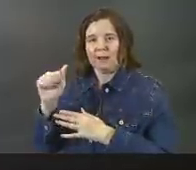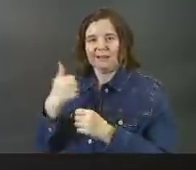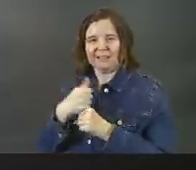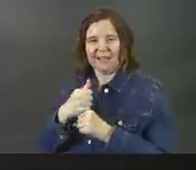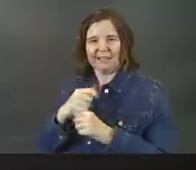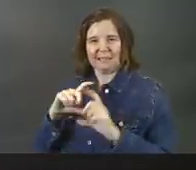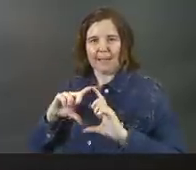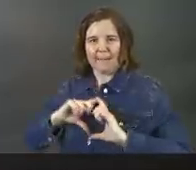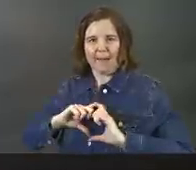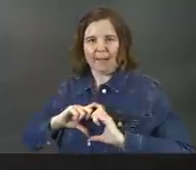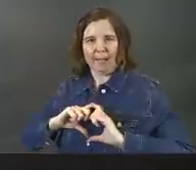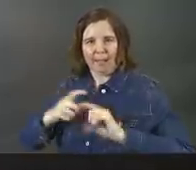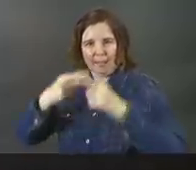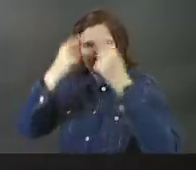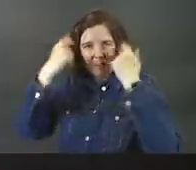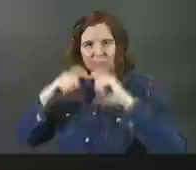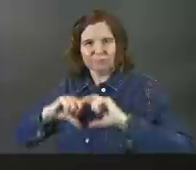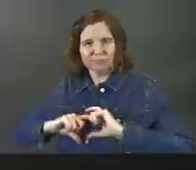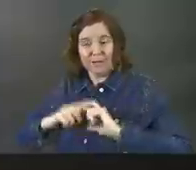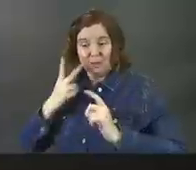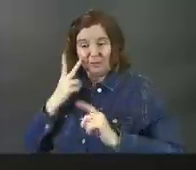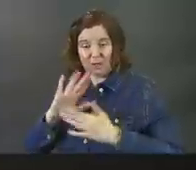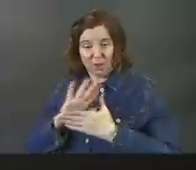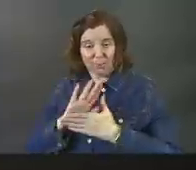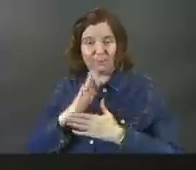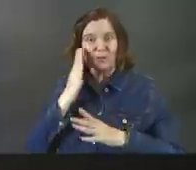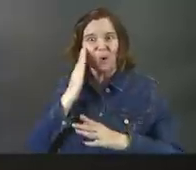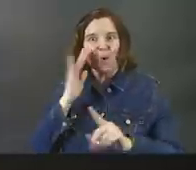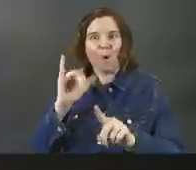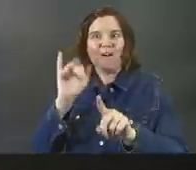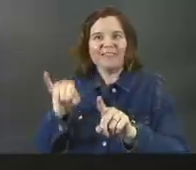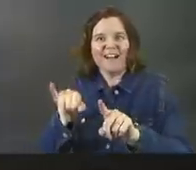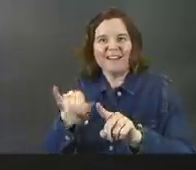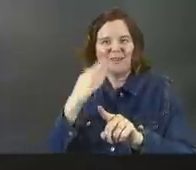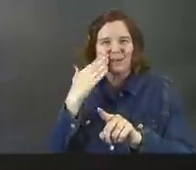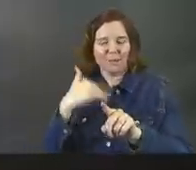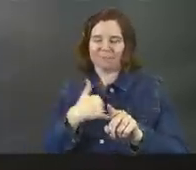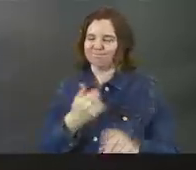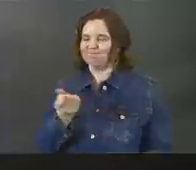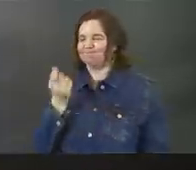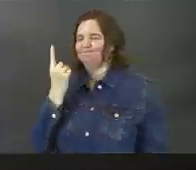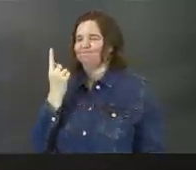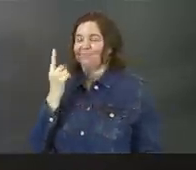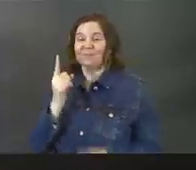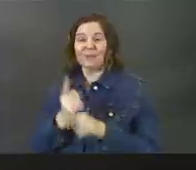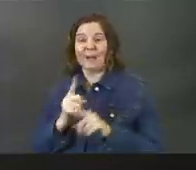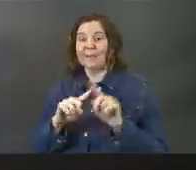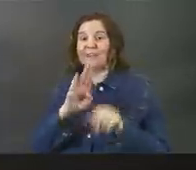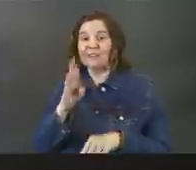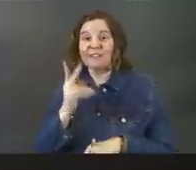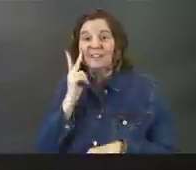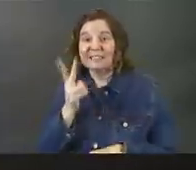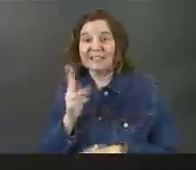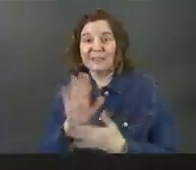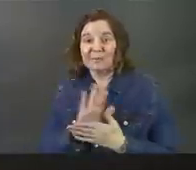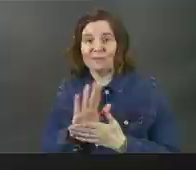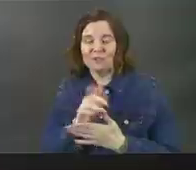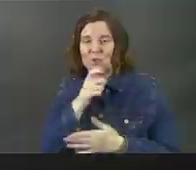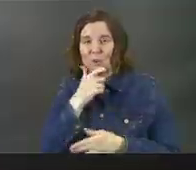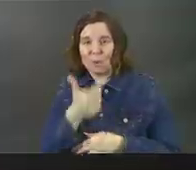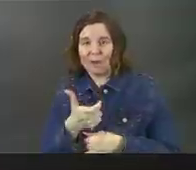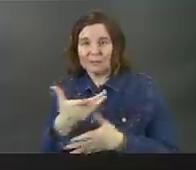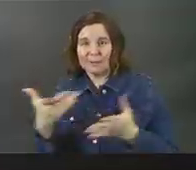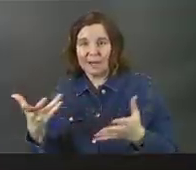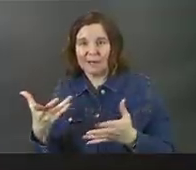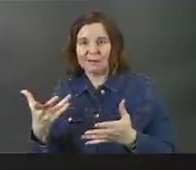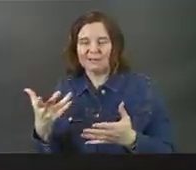movie. Now, if you've seen all those movies, you know exactly what that was. You're like, oh, I totally get it, right? But if you've never seen those, you don't really watch them